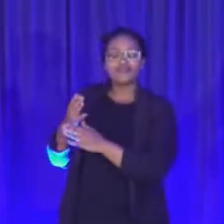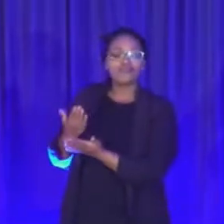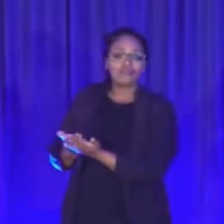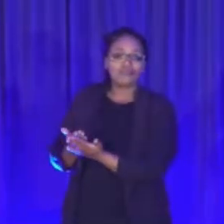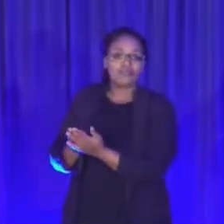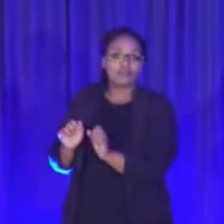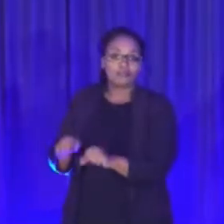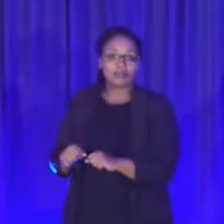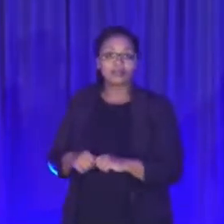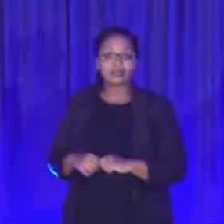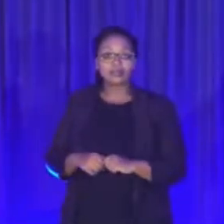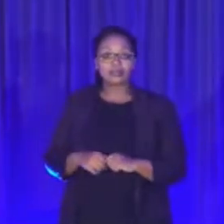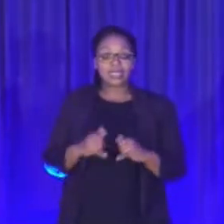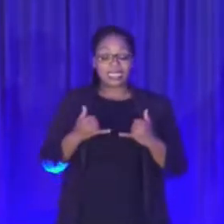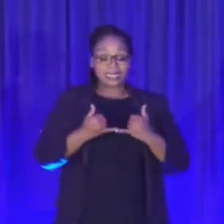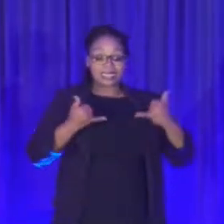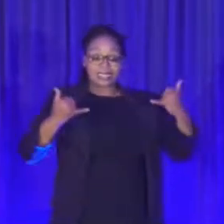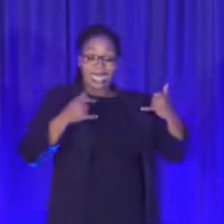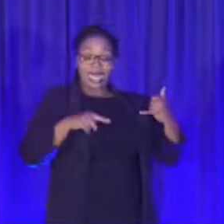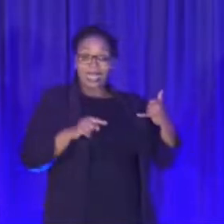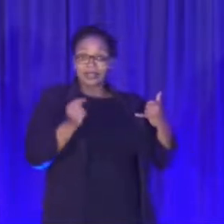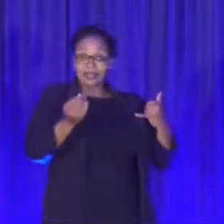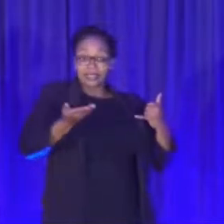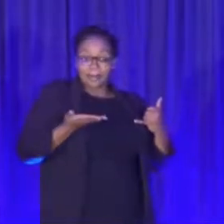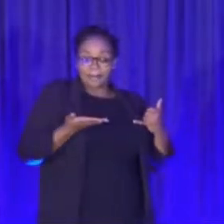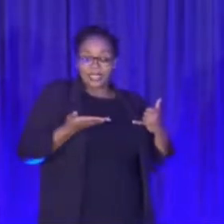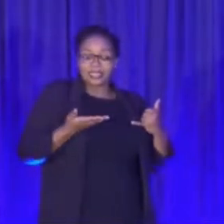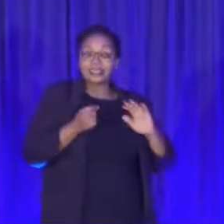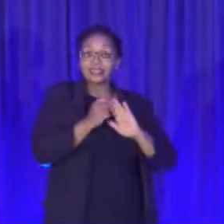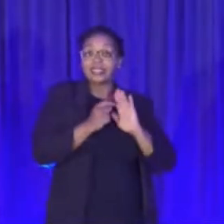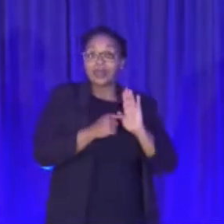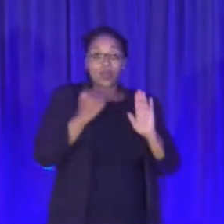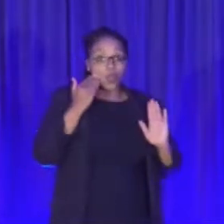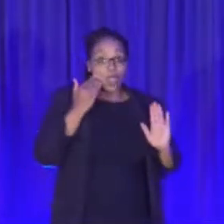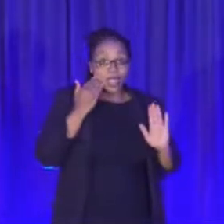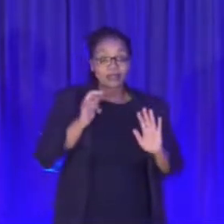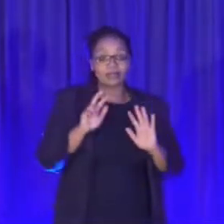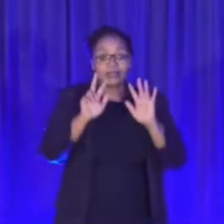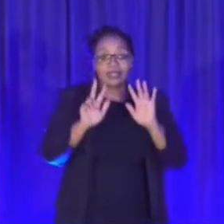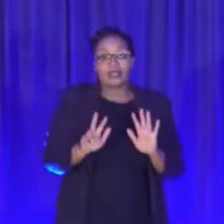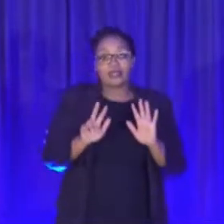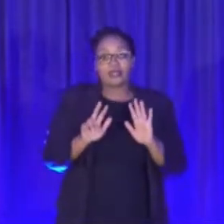deadline for submissions is 8 May 2026.